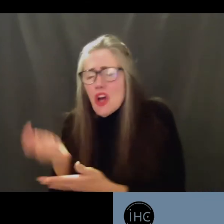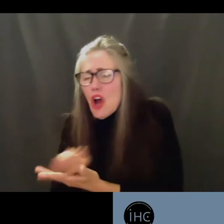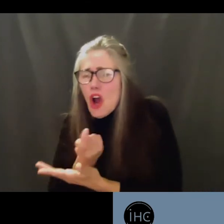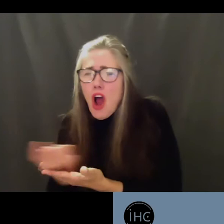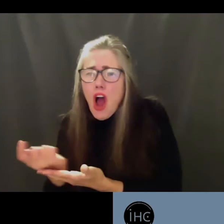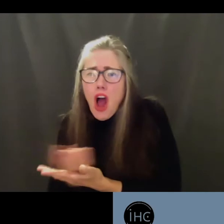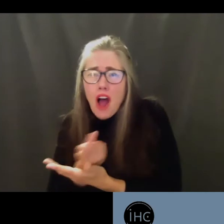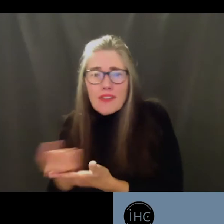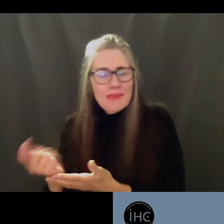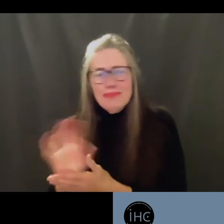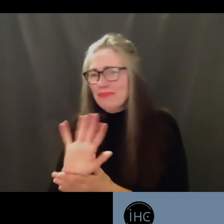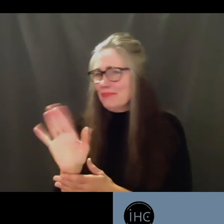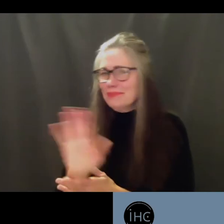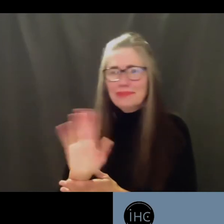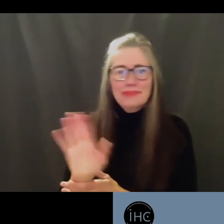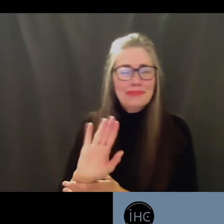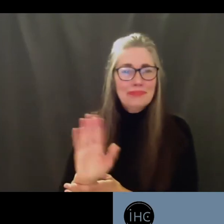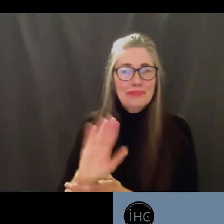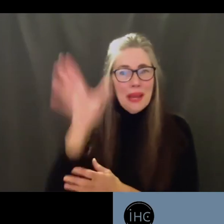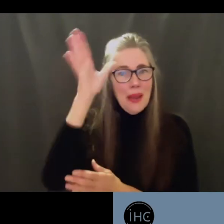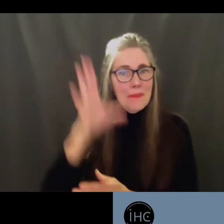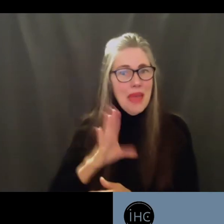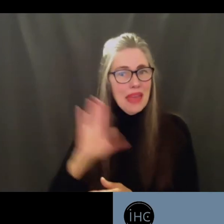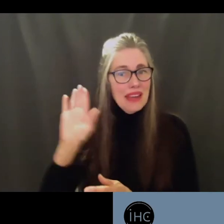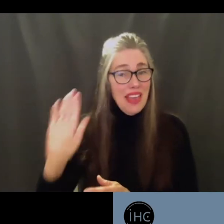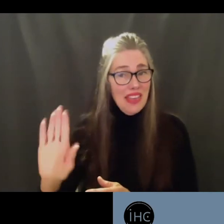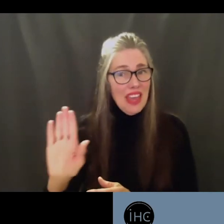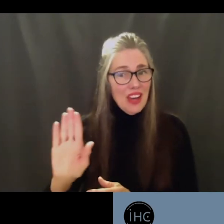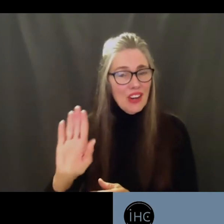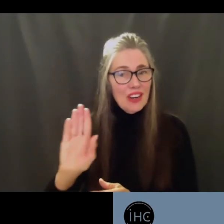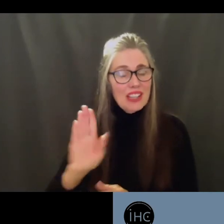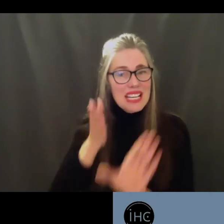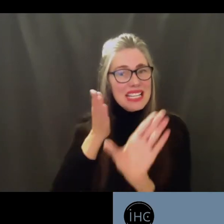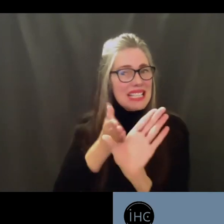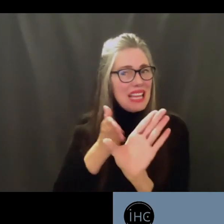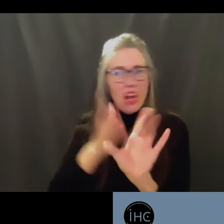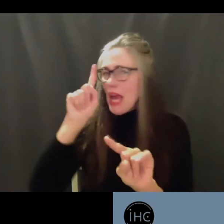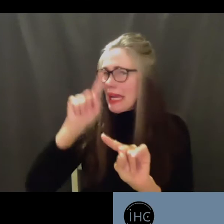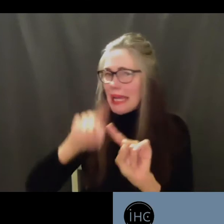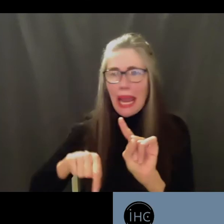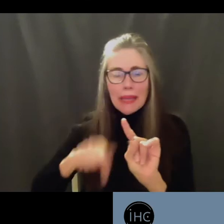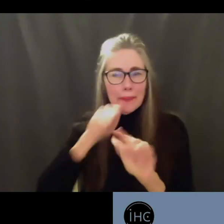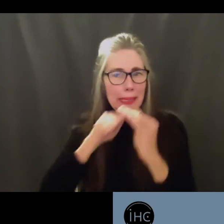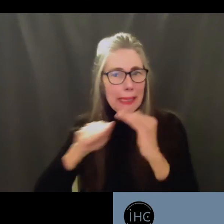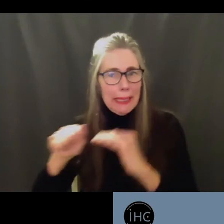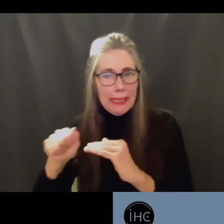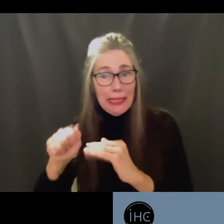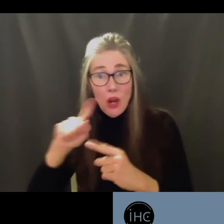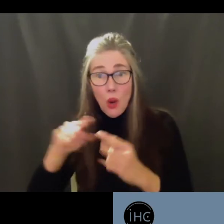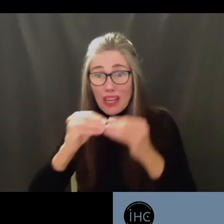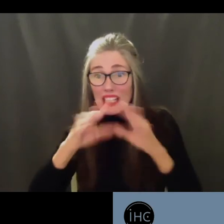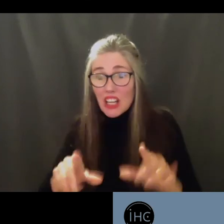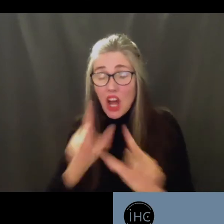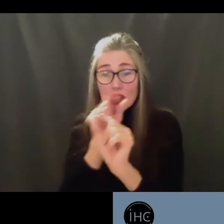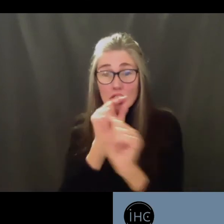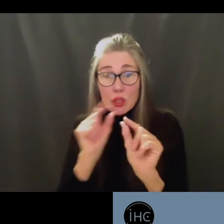the psychology of men like this, they can't just be in the shadows. And he lost his Twitter account, and it's